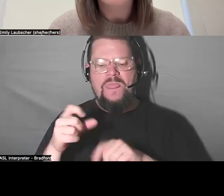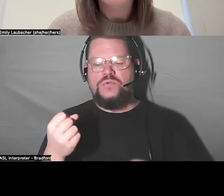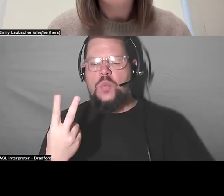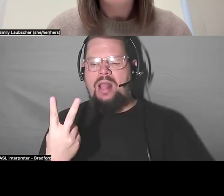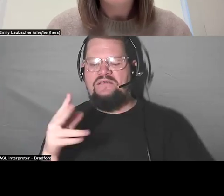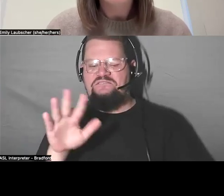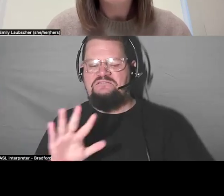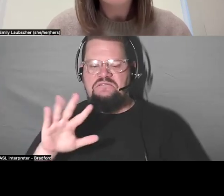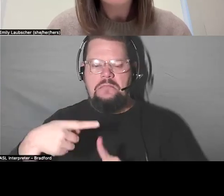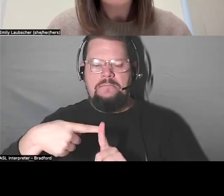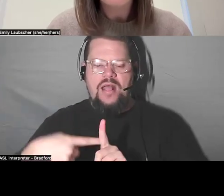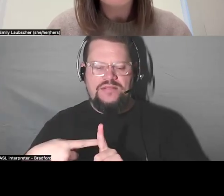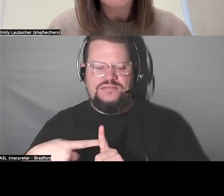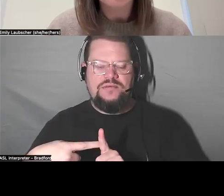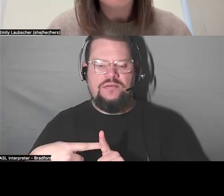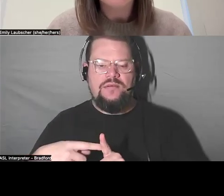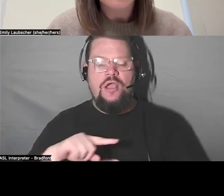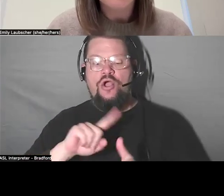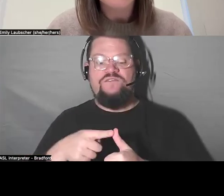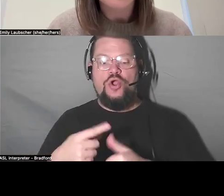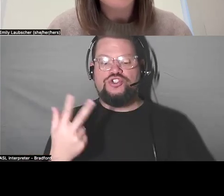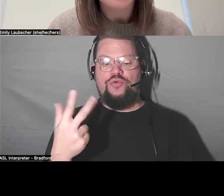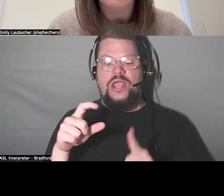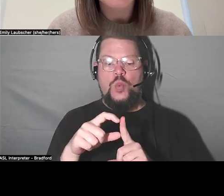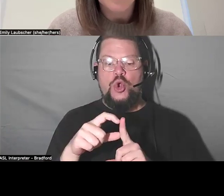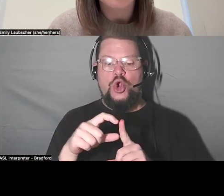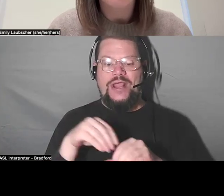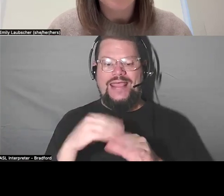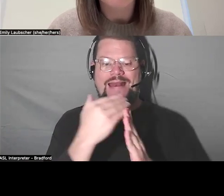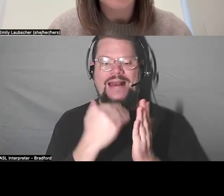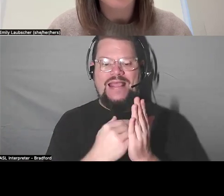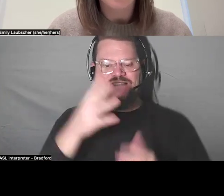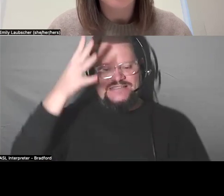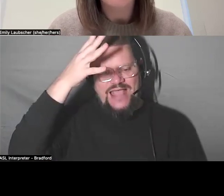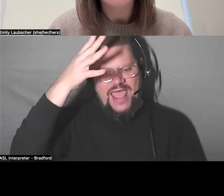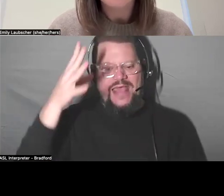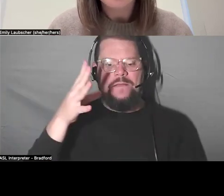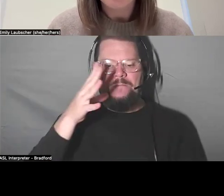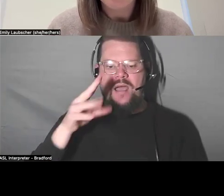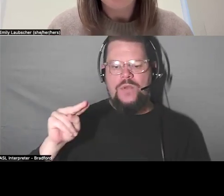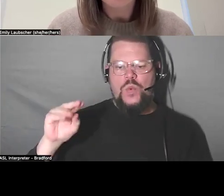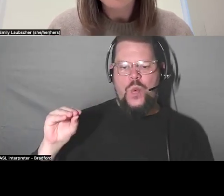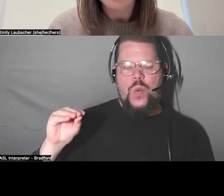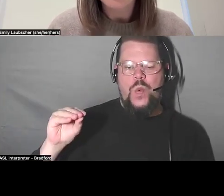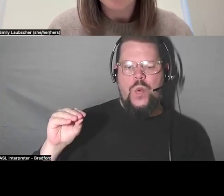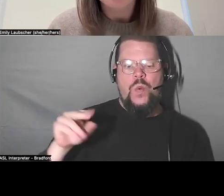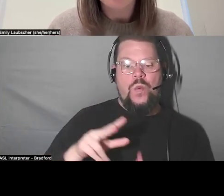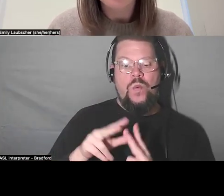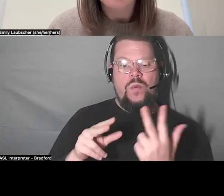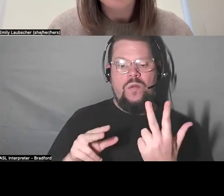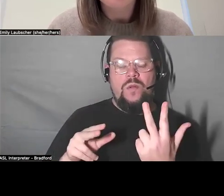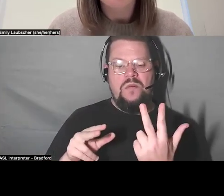months. The first three words on this list are dad, mom, and no. All of those